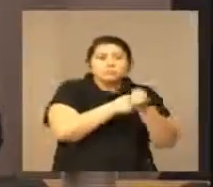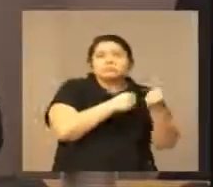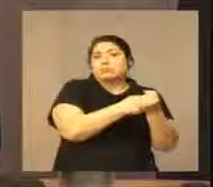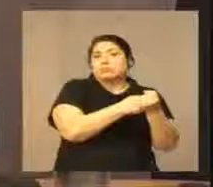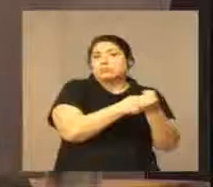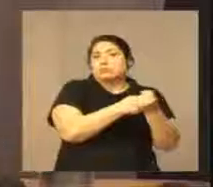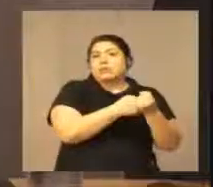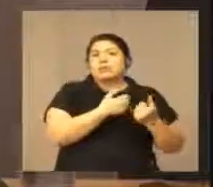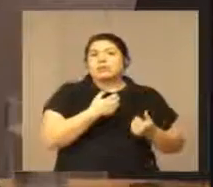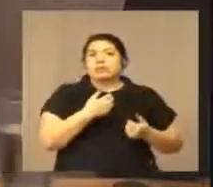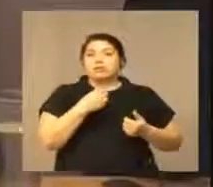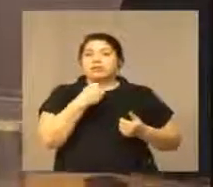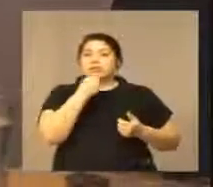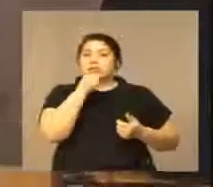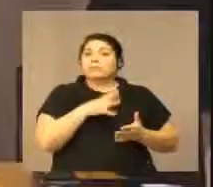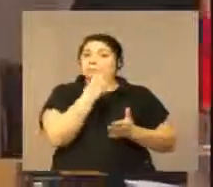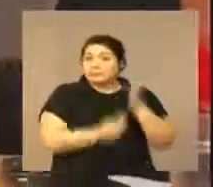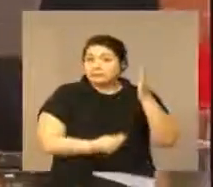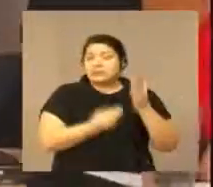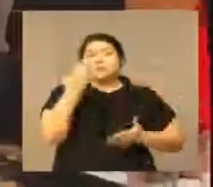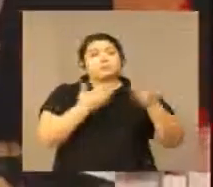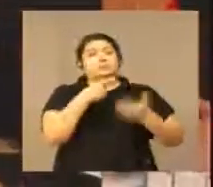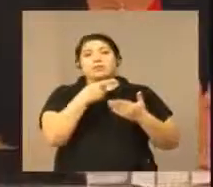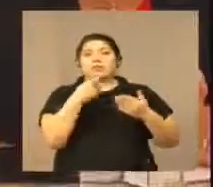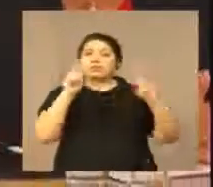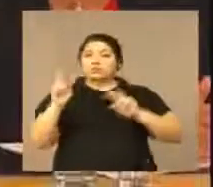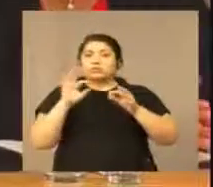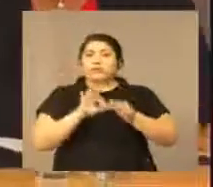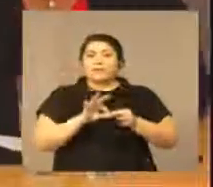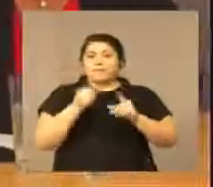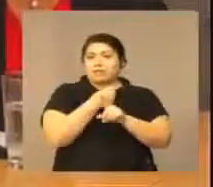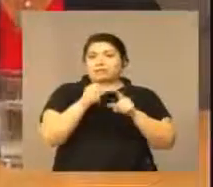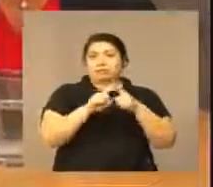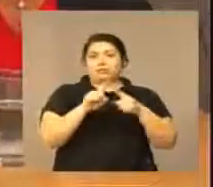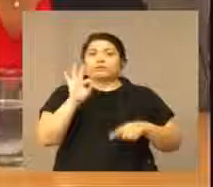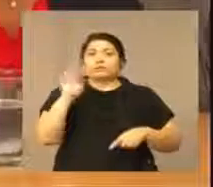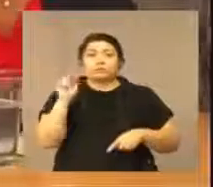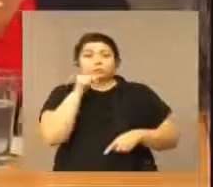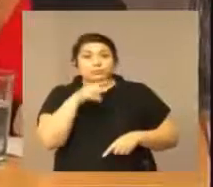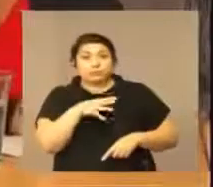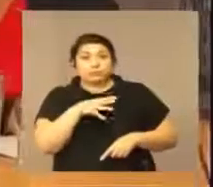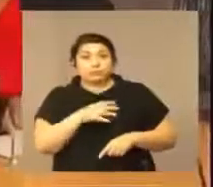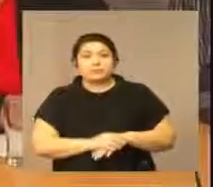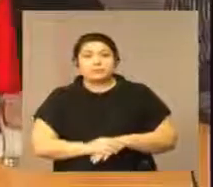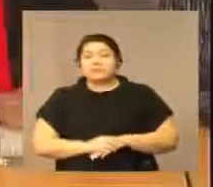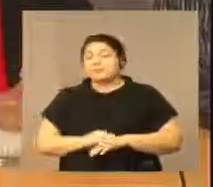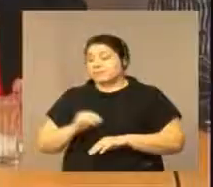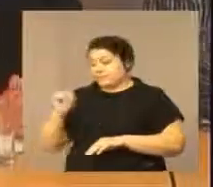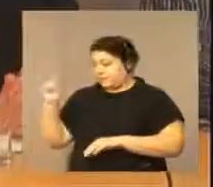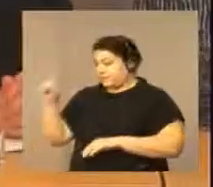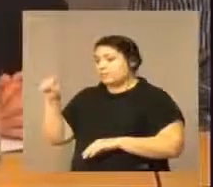know, especially related to violence towards women, First Nations women. Well, definitely, you know, in